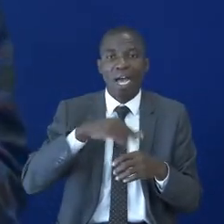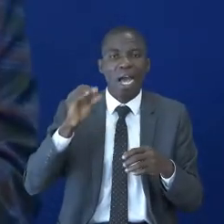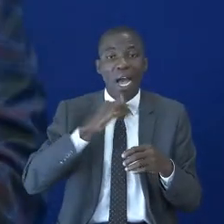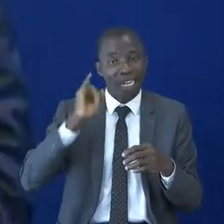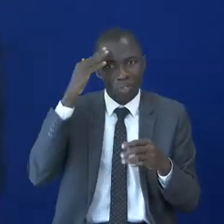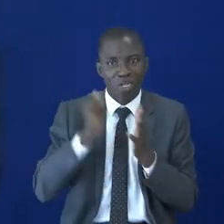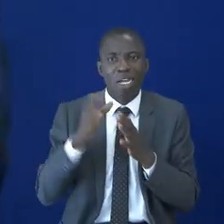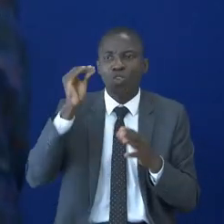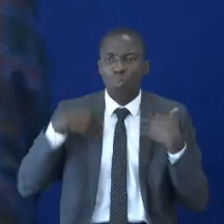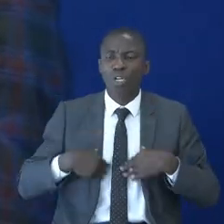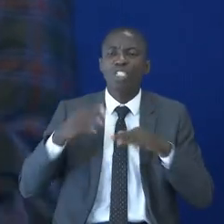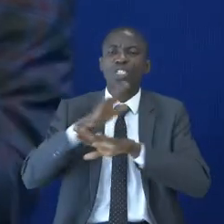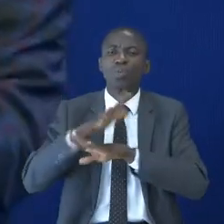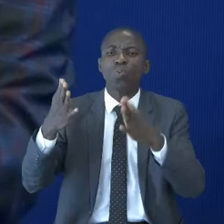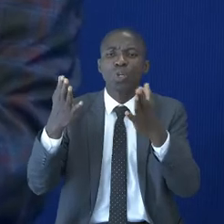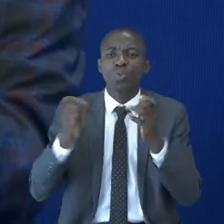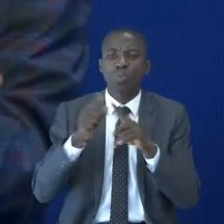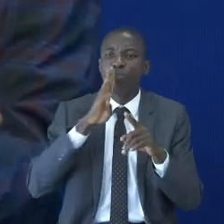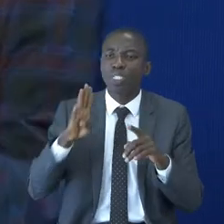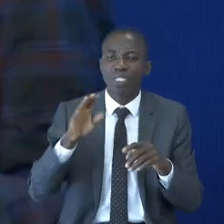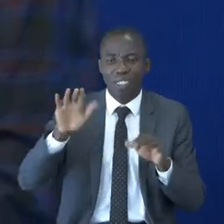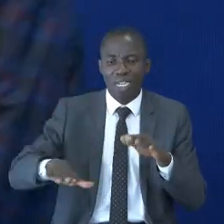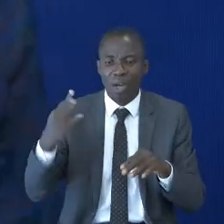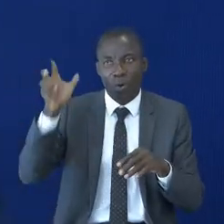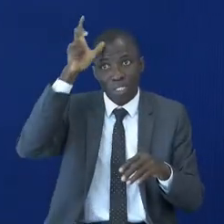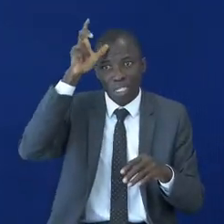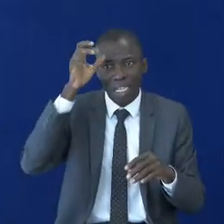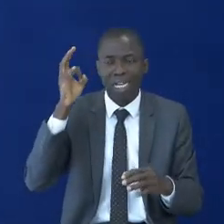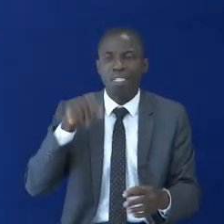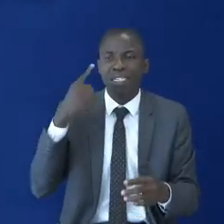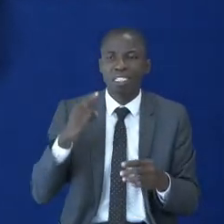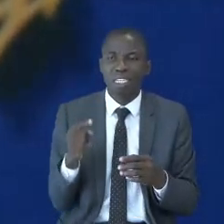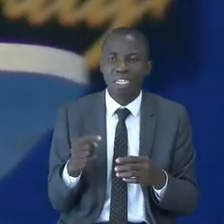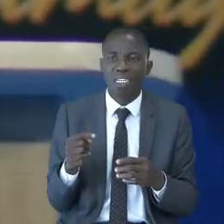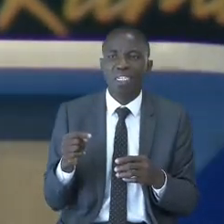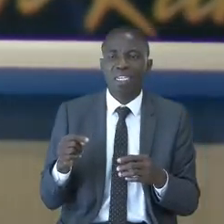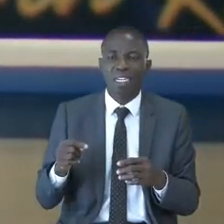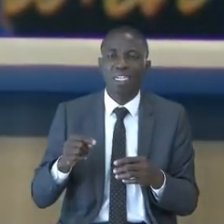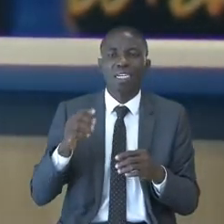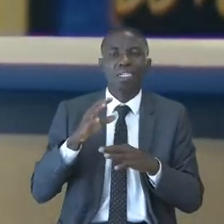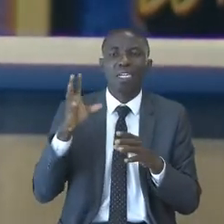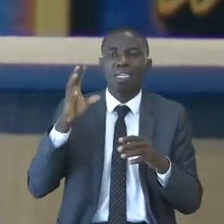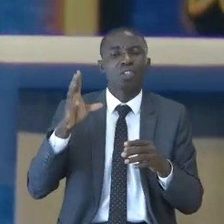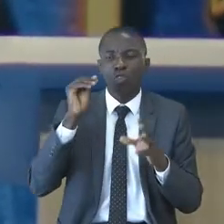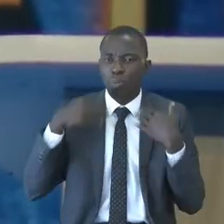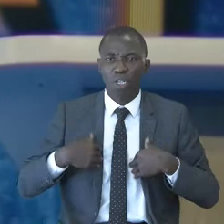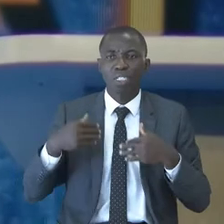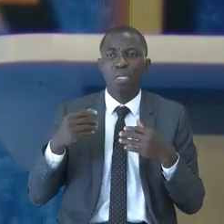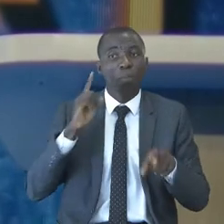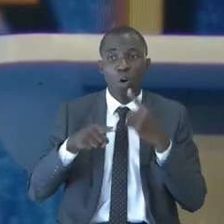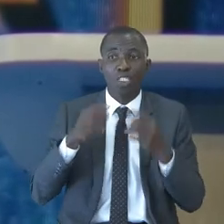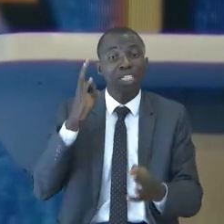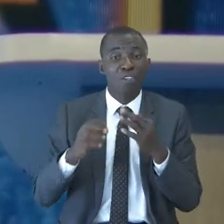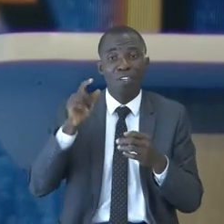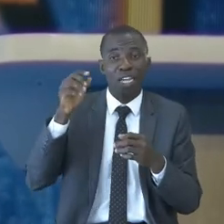say, children of God, raise up your hand. Everybody raises up their hand. But in reality, heaven will recognize